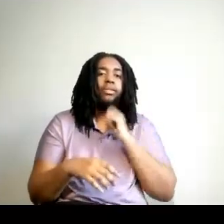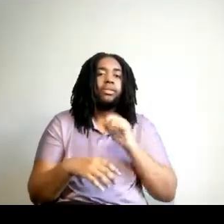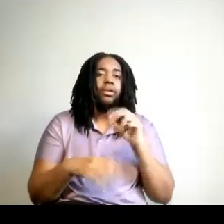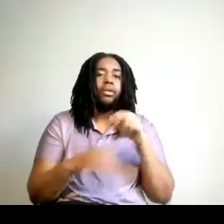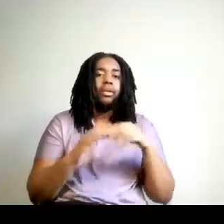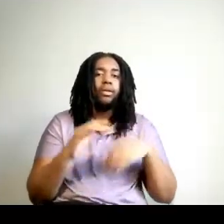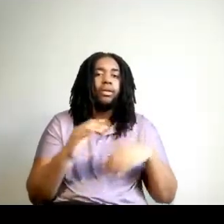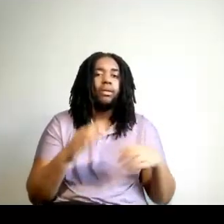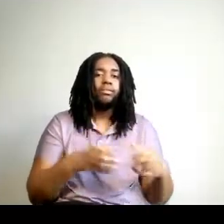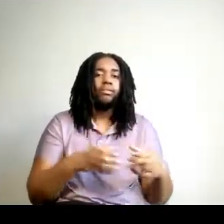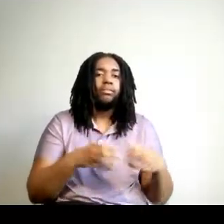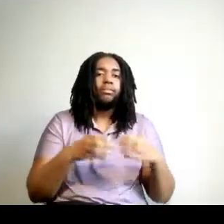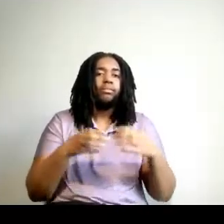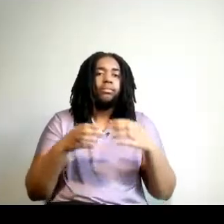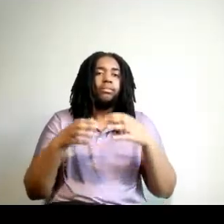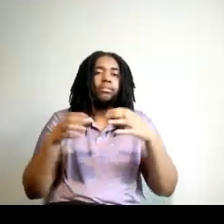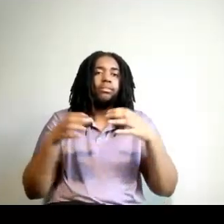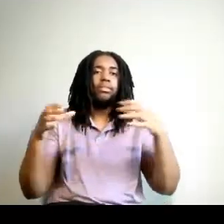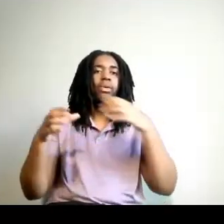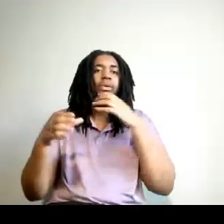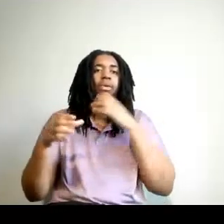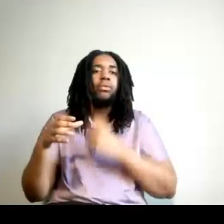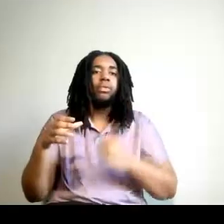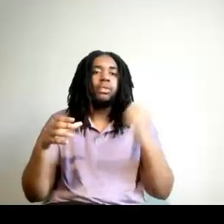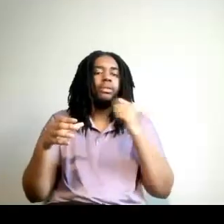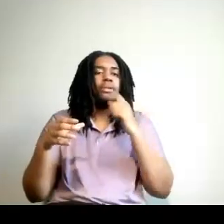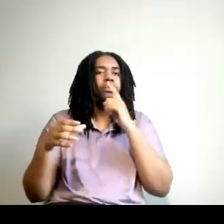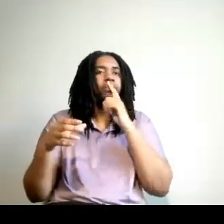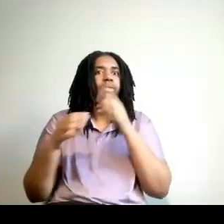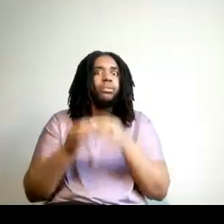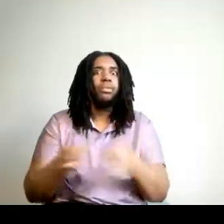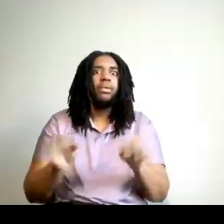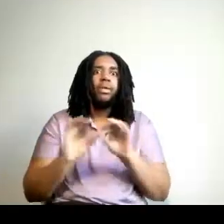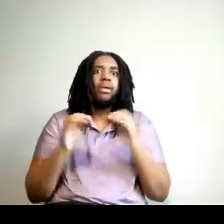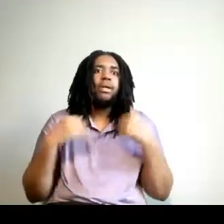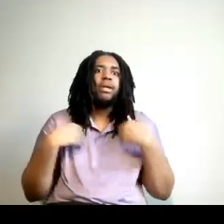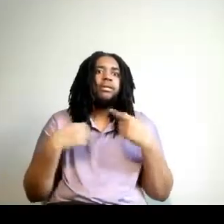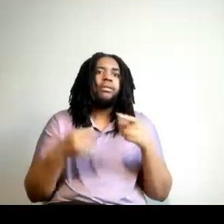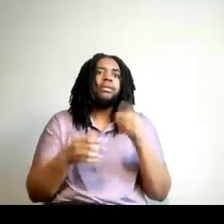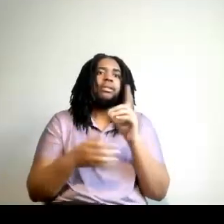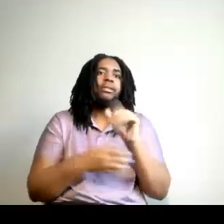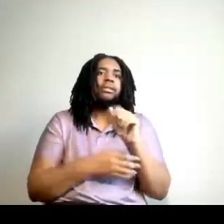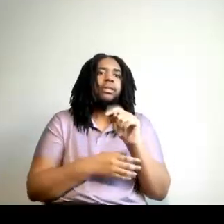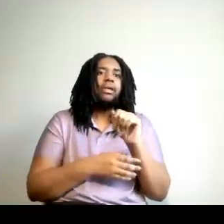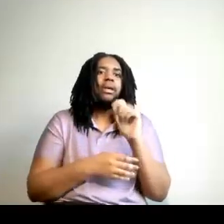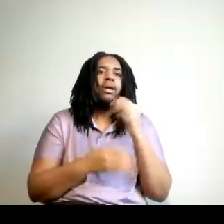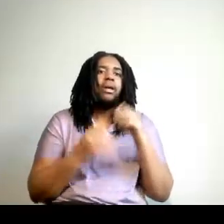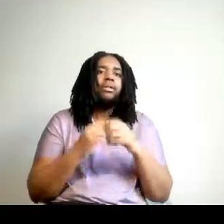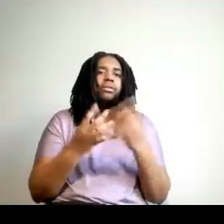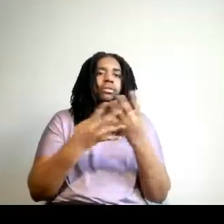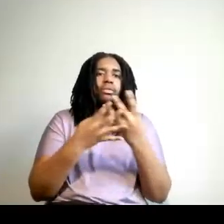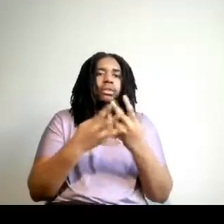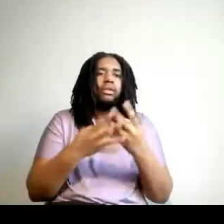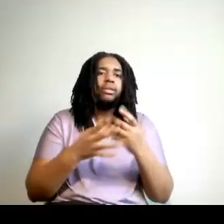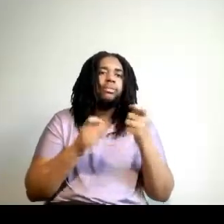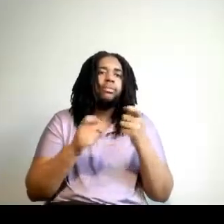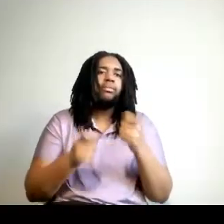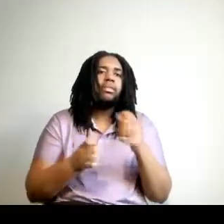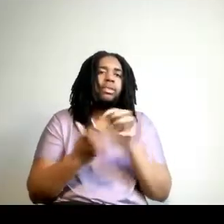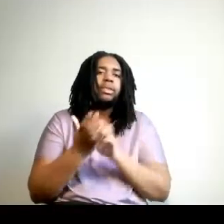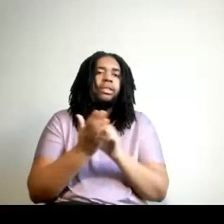to have this data about how to screen and manage cancer in this population over the next few